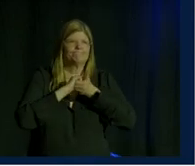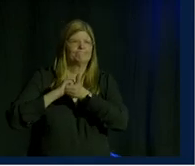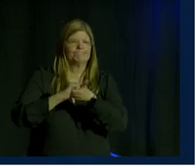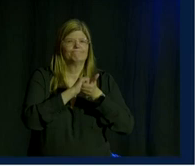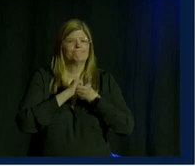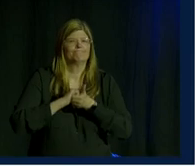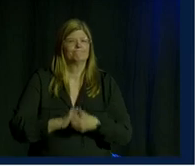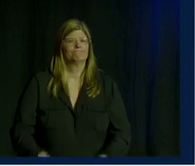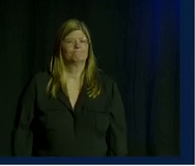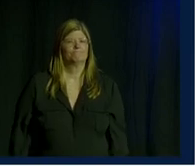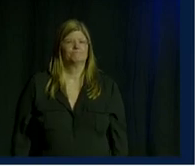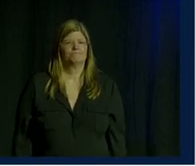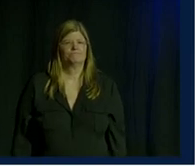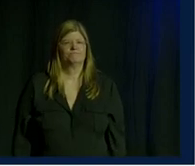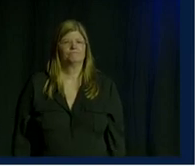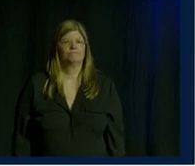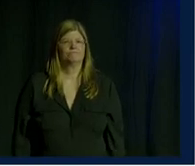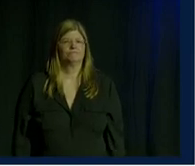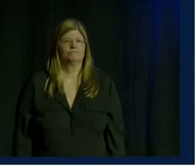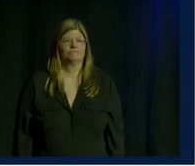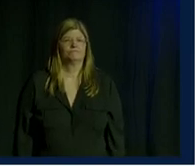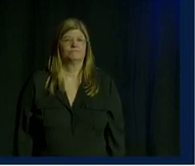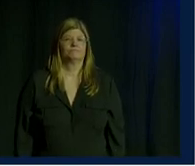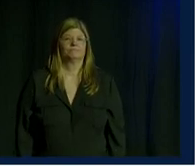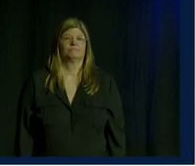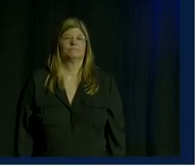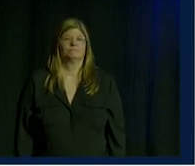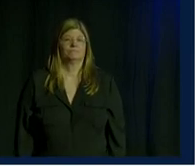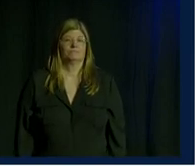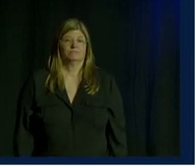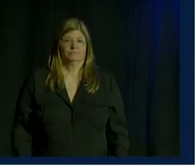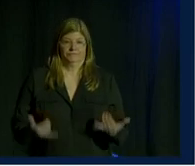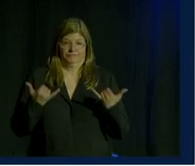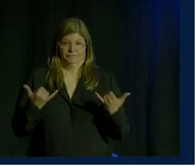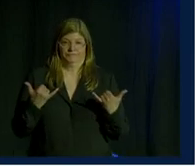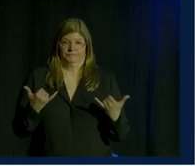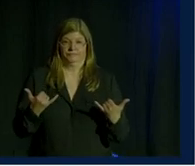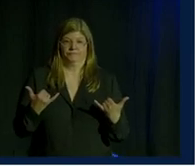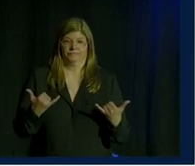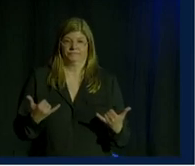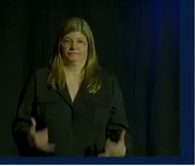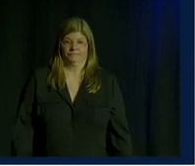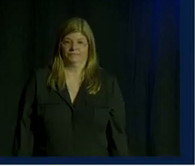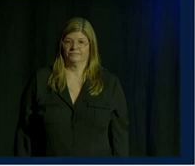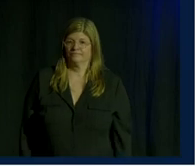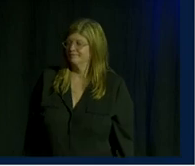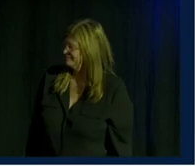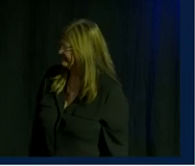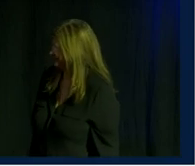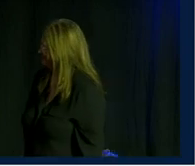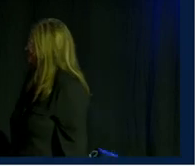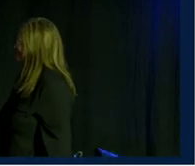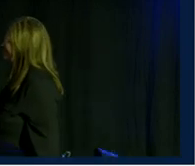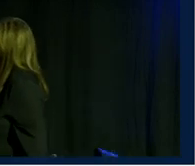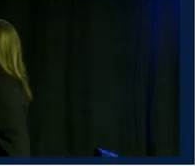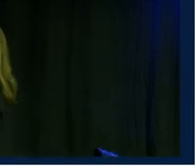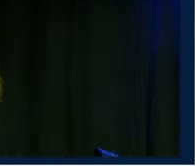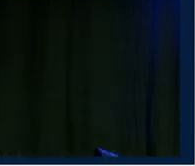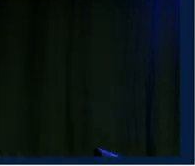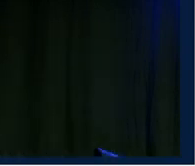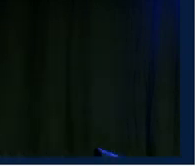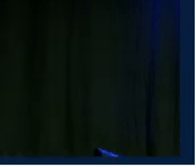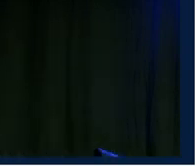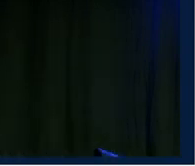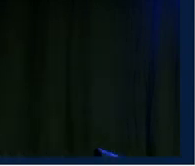would like to transition to our next speaker, Polly Donaldson, Director of the Department of Housing and Community Development, to tell you about opportunities from